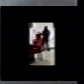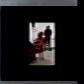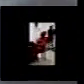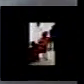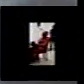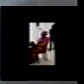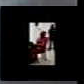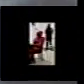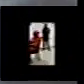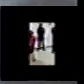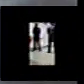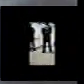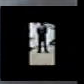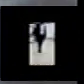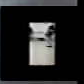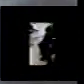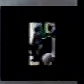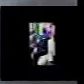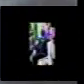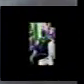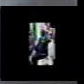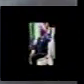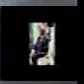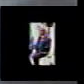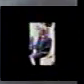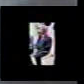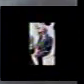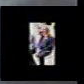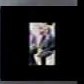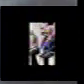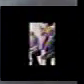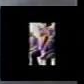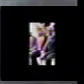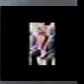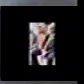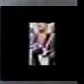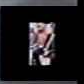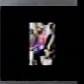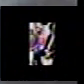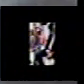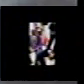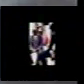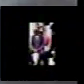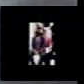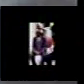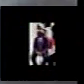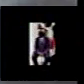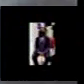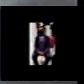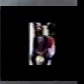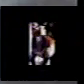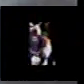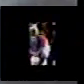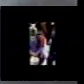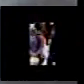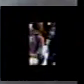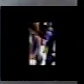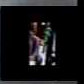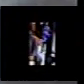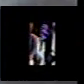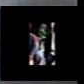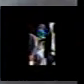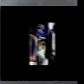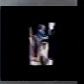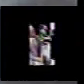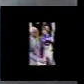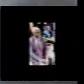plants the Heavenly Father has not planted in your life, they're rooted out already. Thank God you're free. Thank God